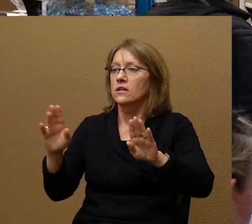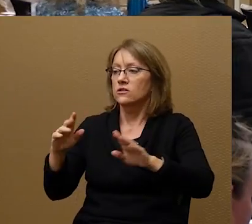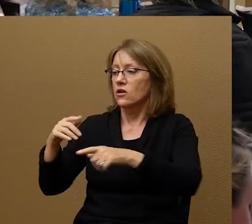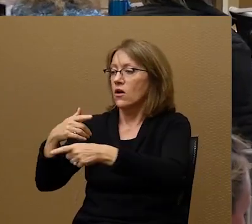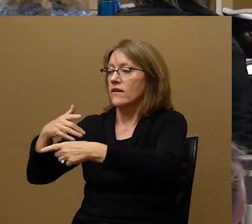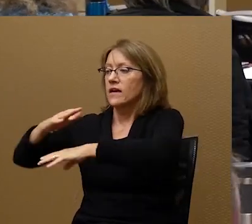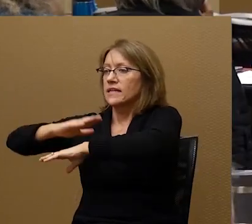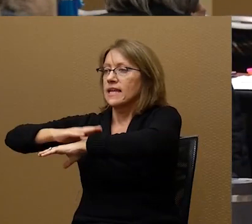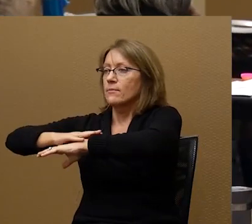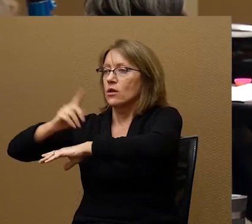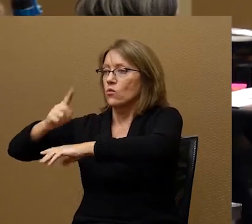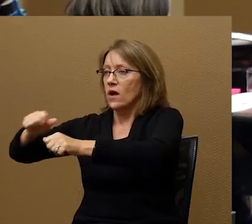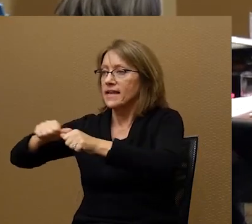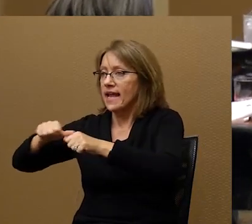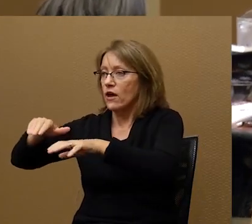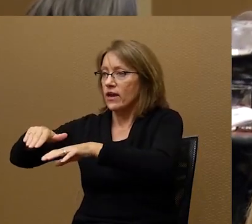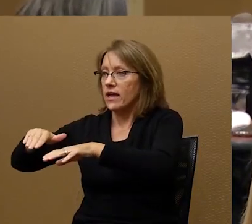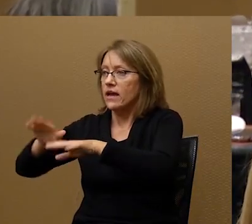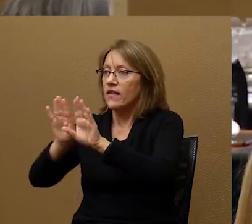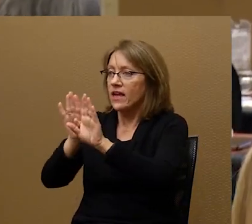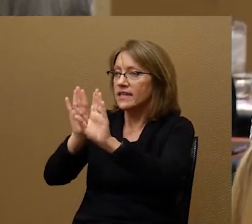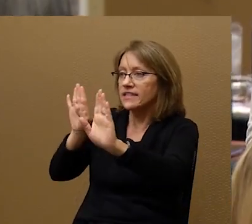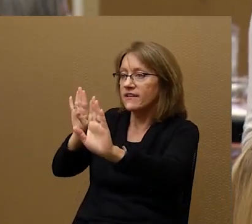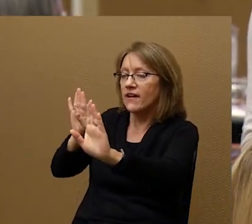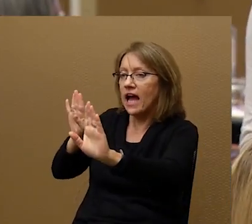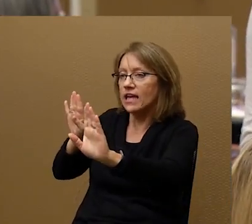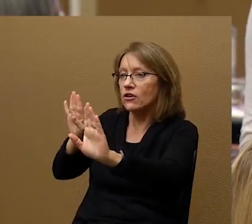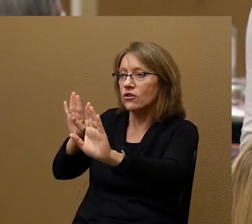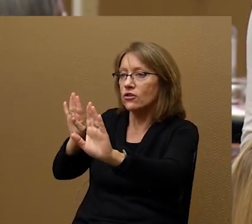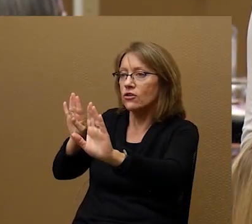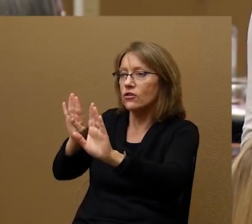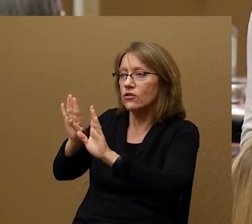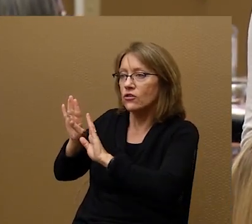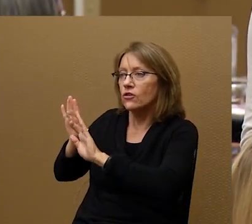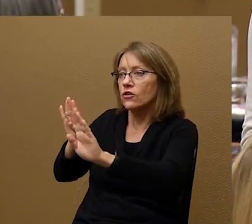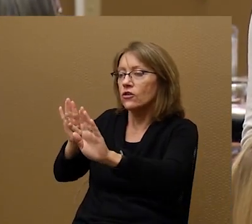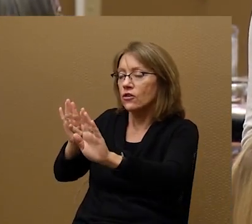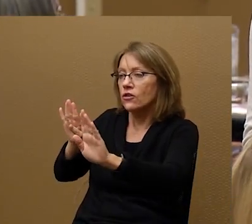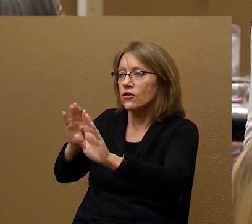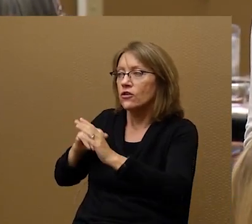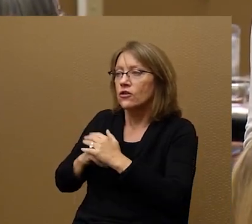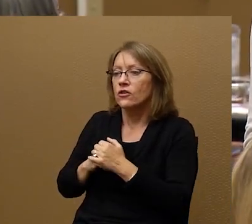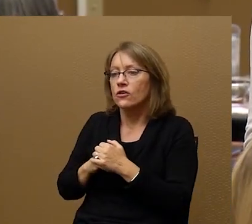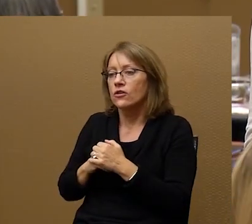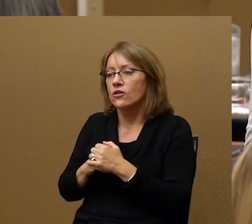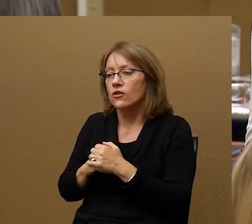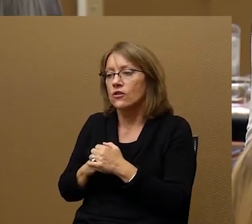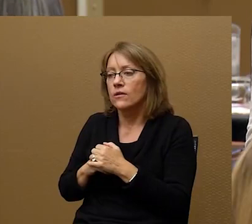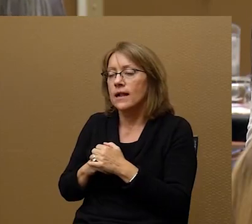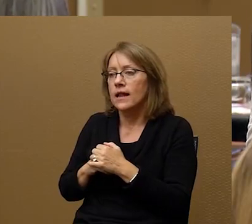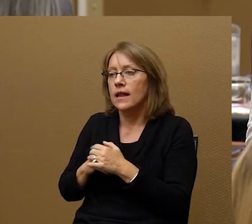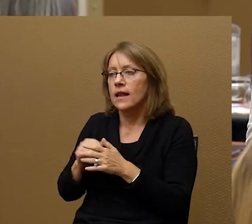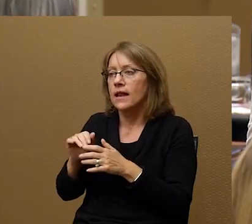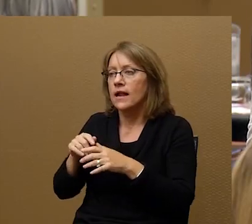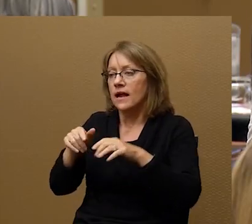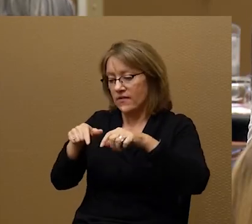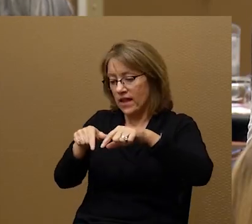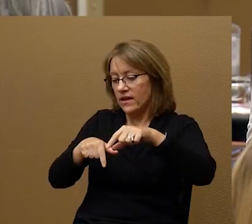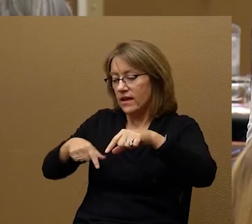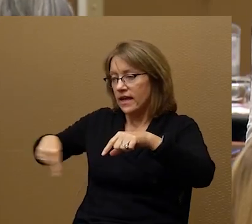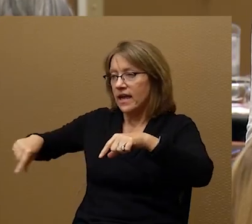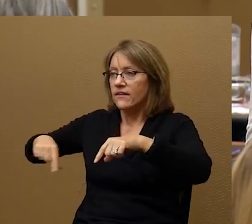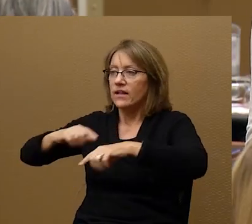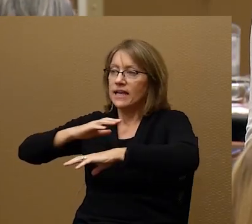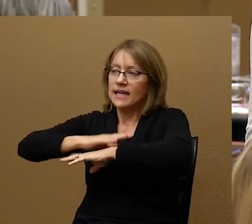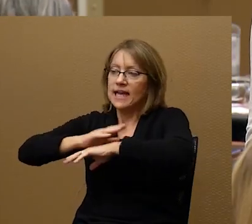one area and then there's a divider and it's like against like a counters over here. Awesome.